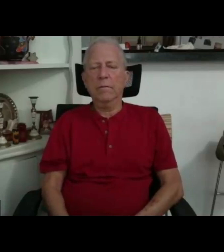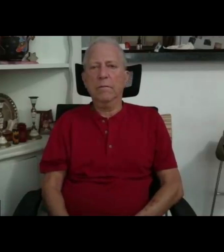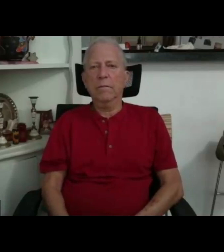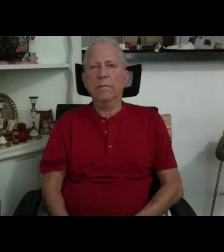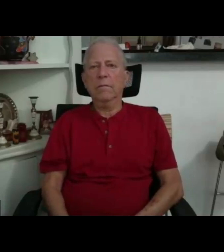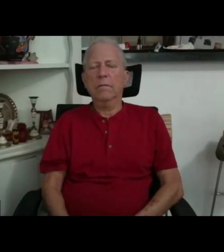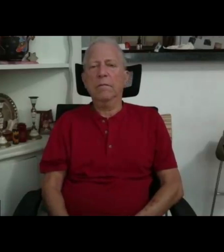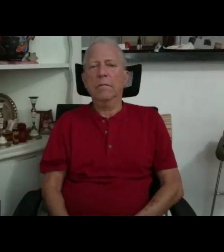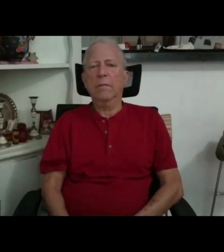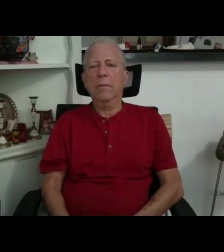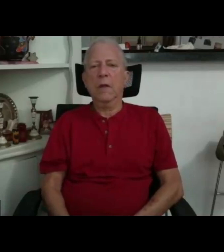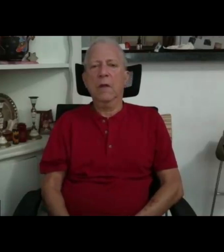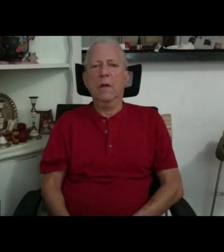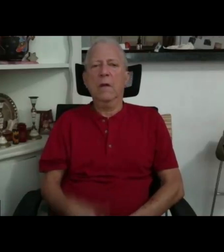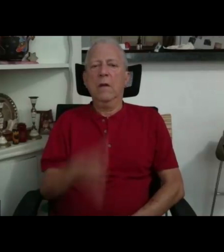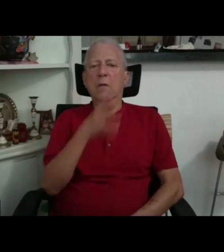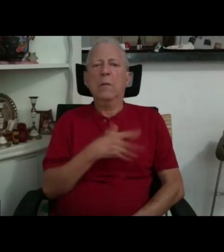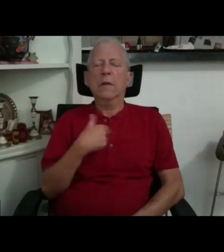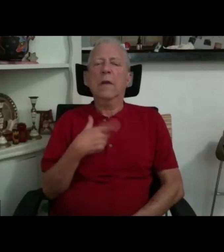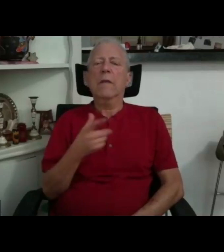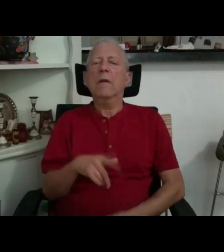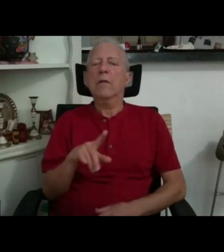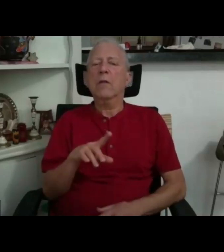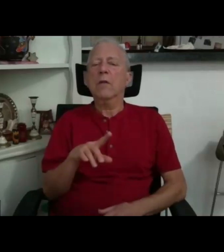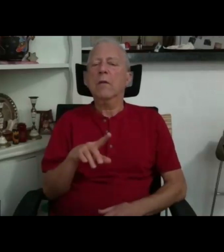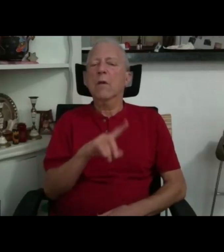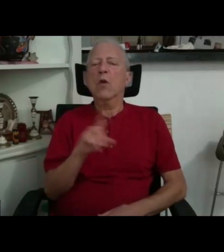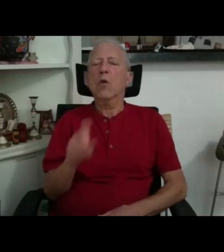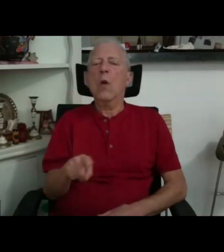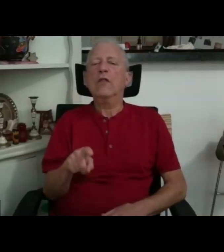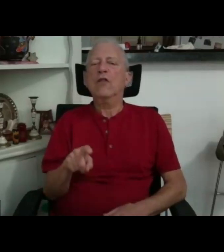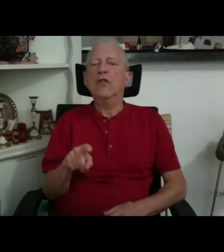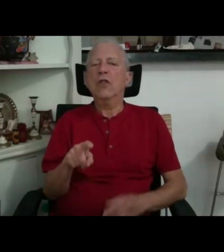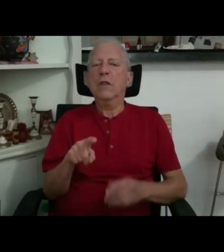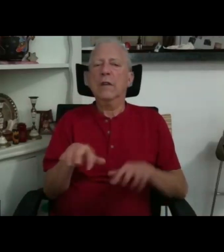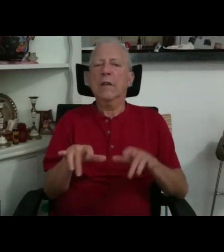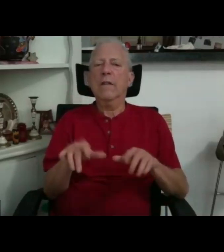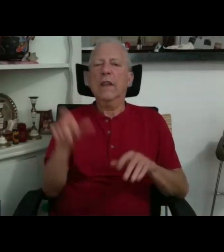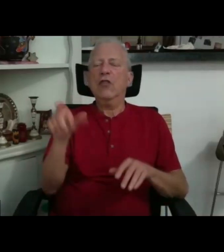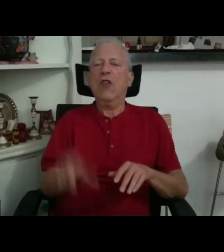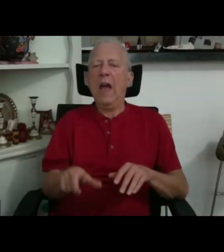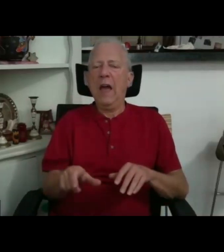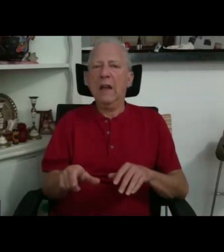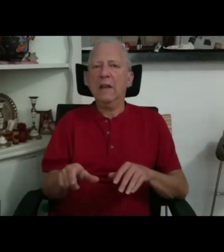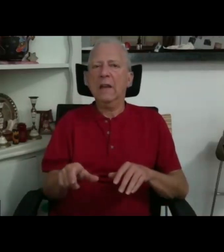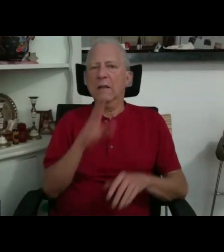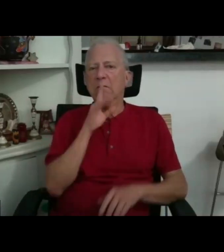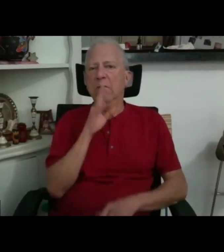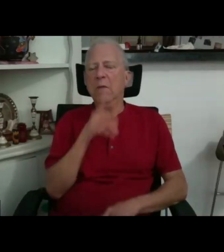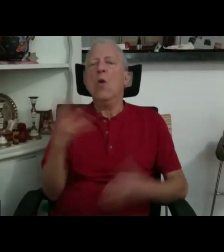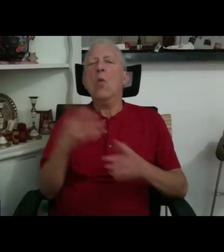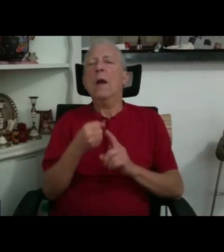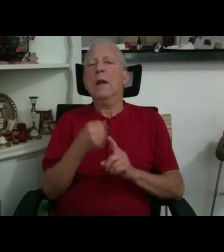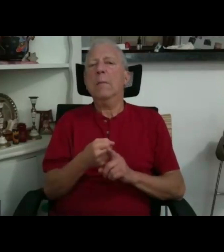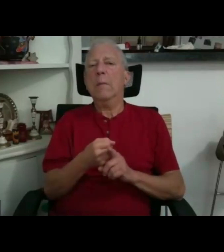Let's just bring this question that's being answered in the chat to the recording. It says, what impact will this